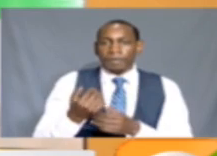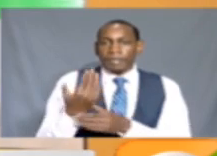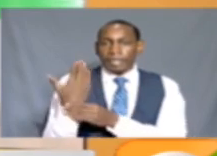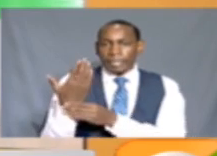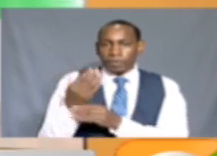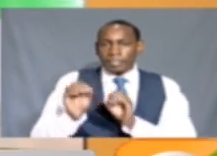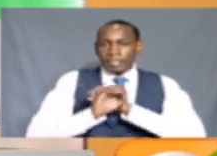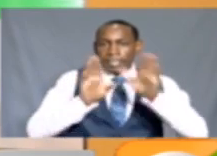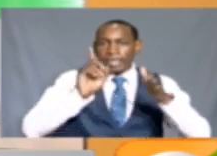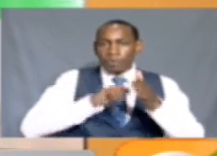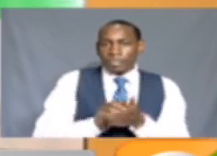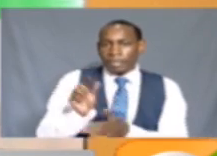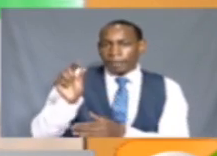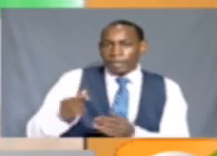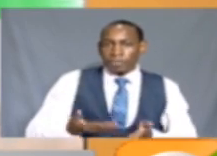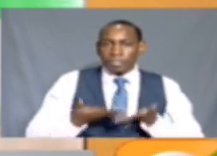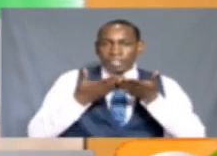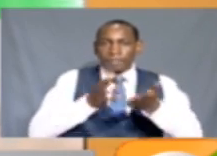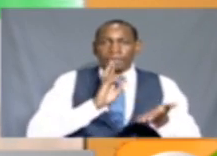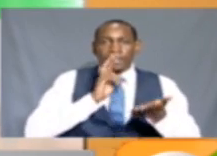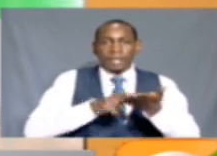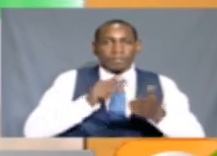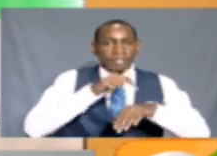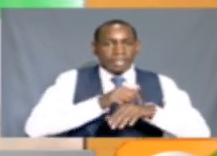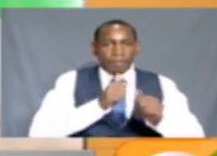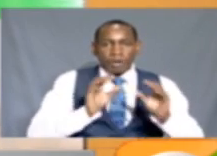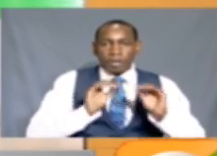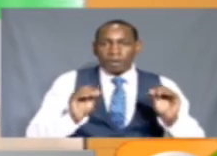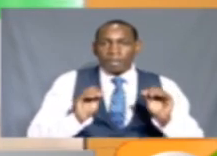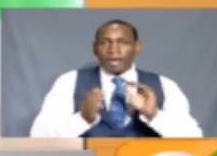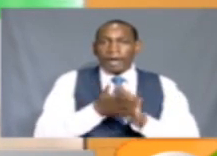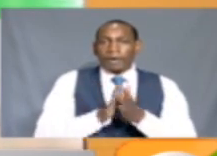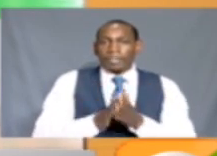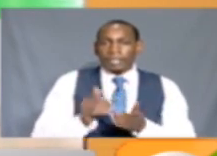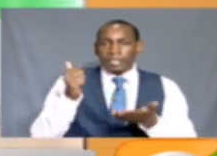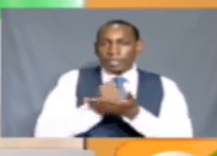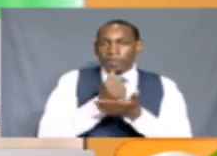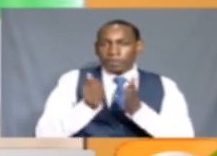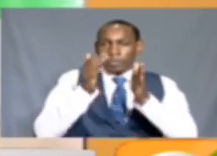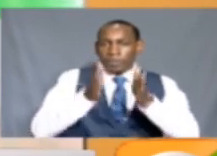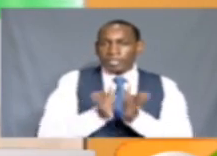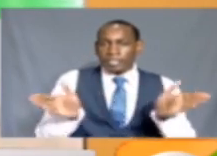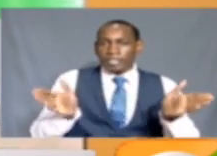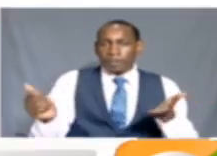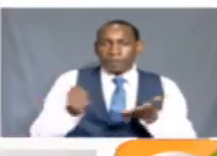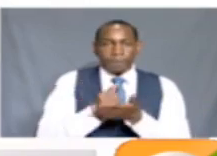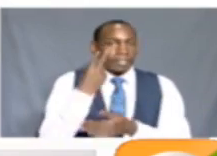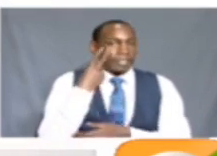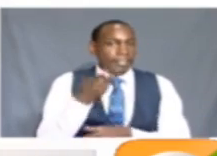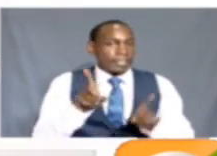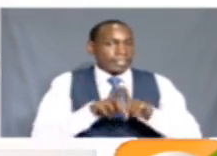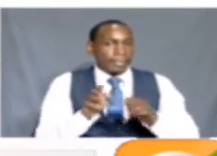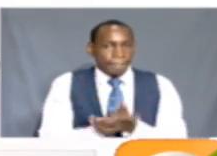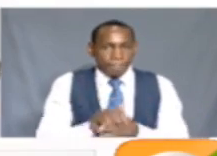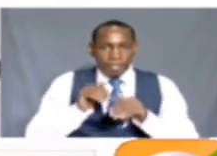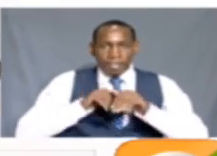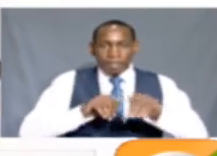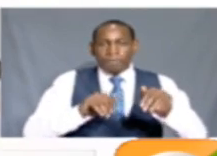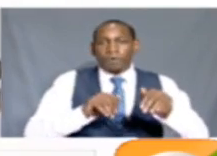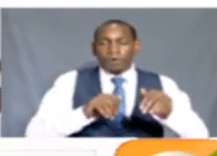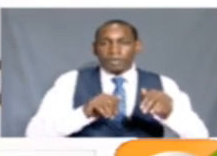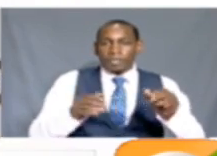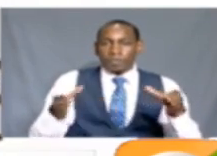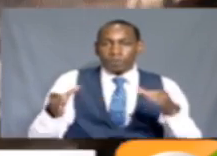the reason that somebody is not presenting those records in time is they do not wish for the Auditor General to Auditor General's office to see them. According to the think tank,